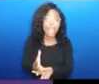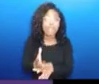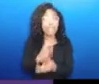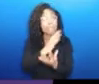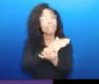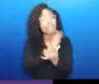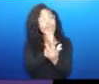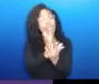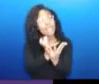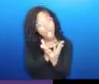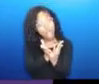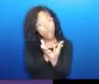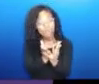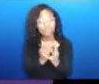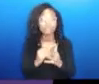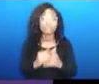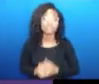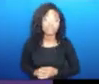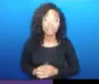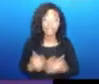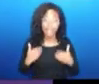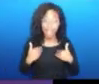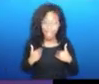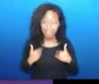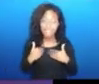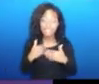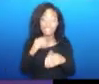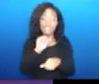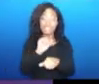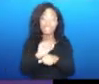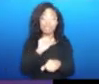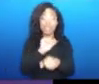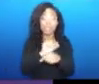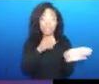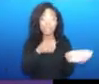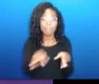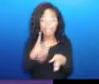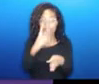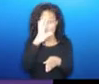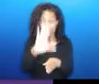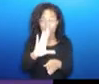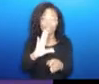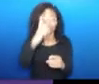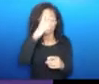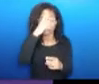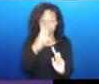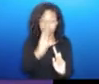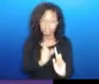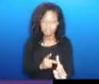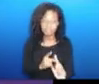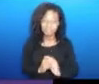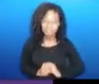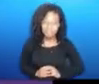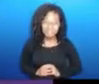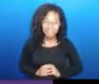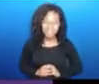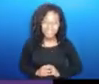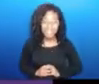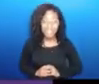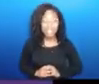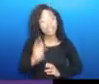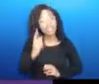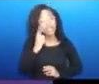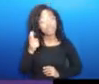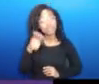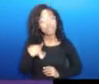You want to have an employment plan of the job you wish to pursue. And for those who